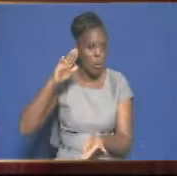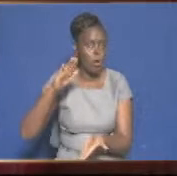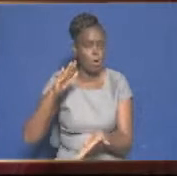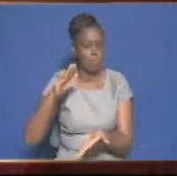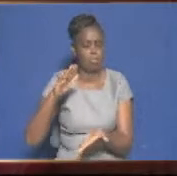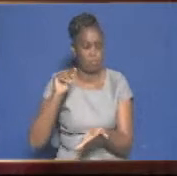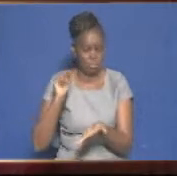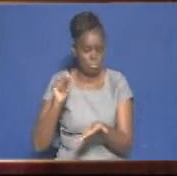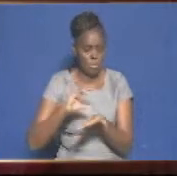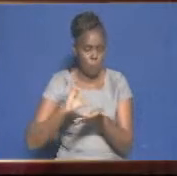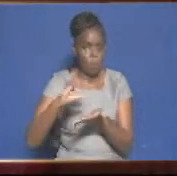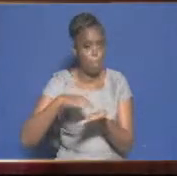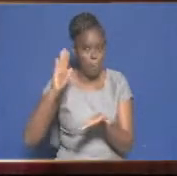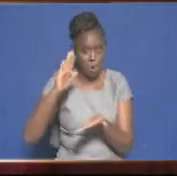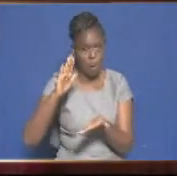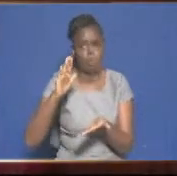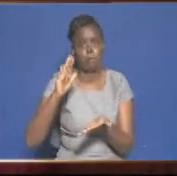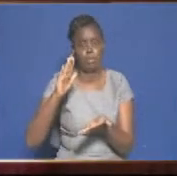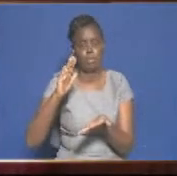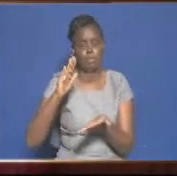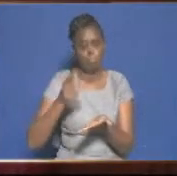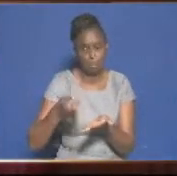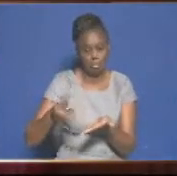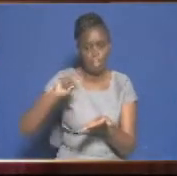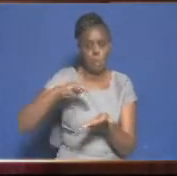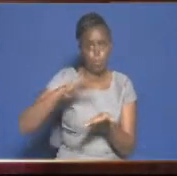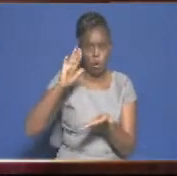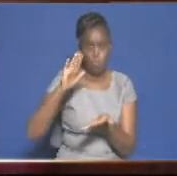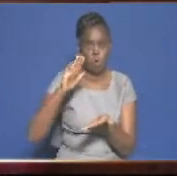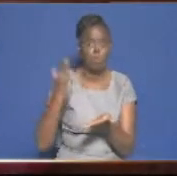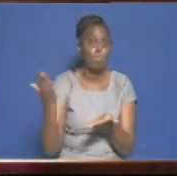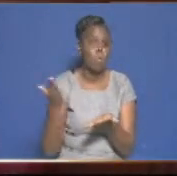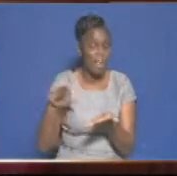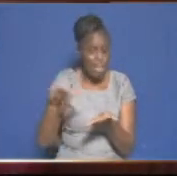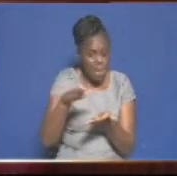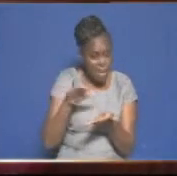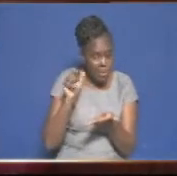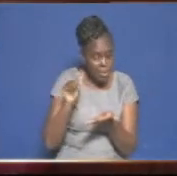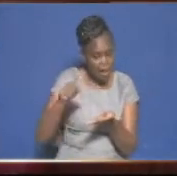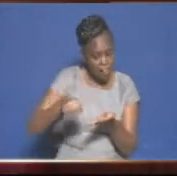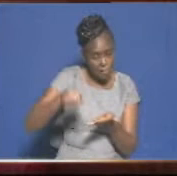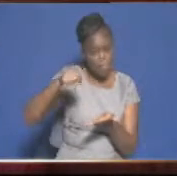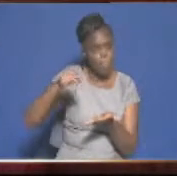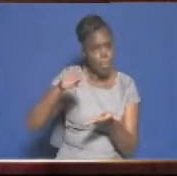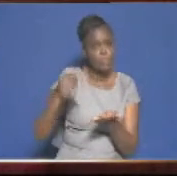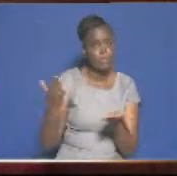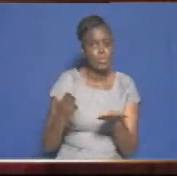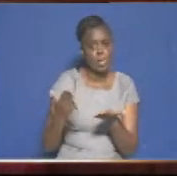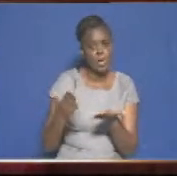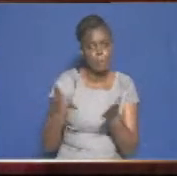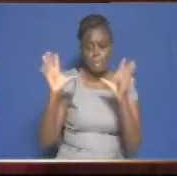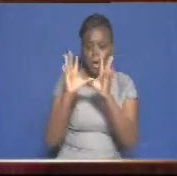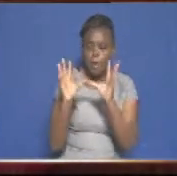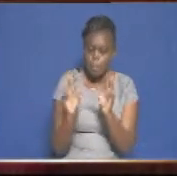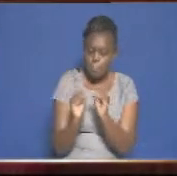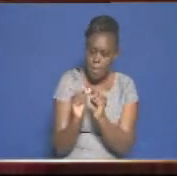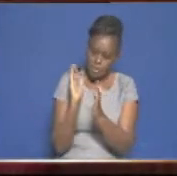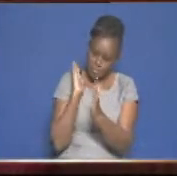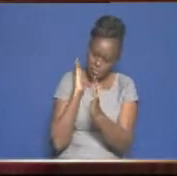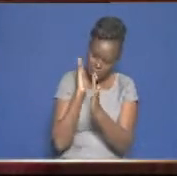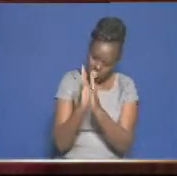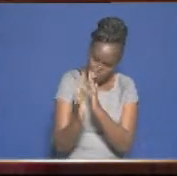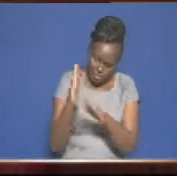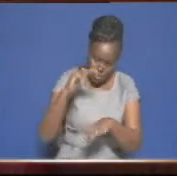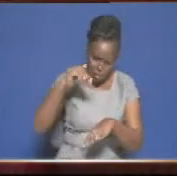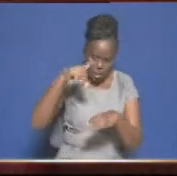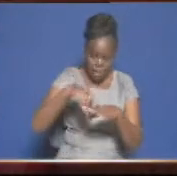Mr. Speaker, or increase in that matter, is the funds that go directly to the grassroots,